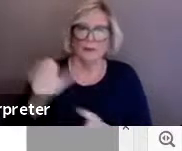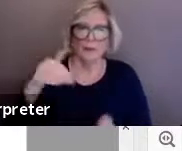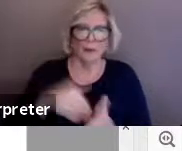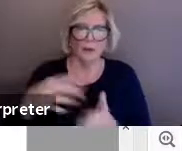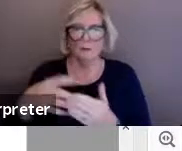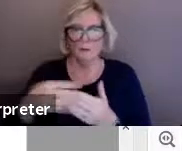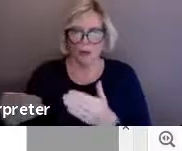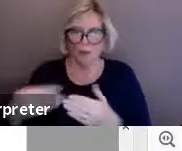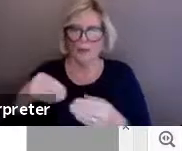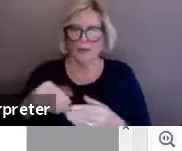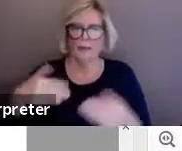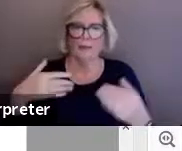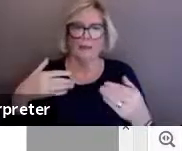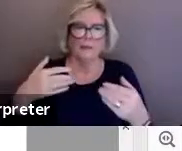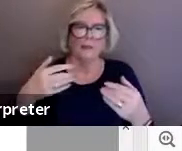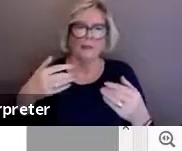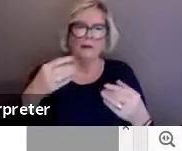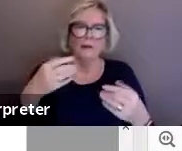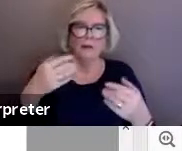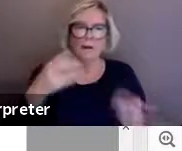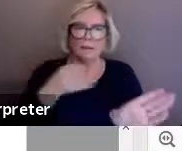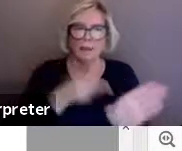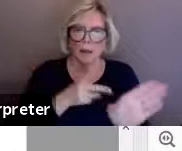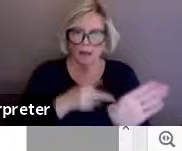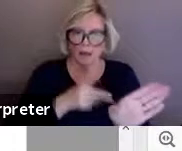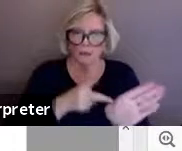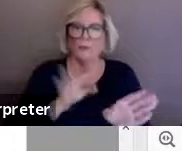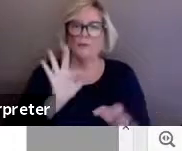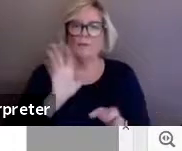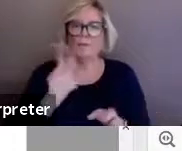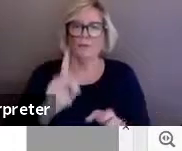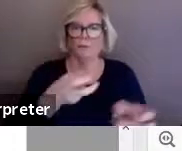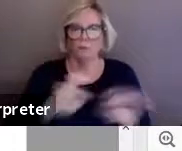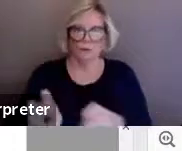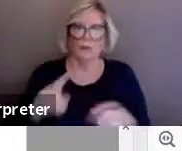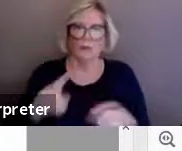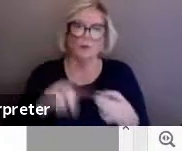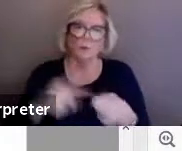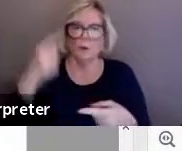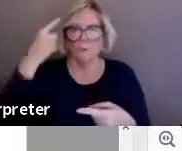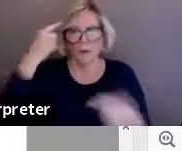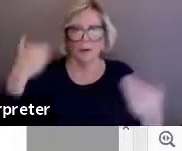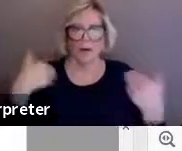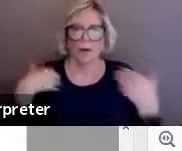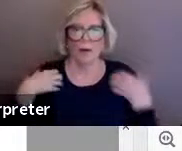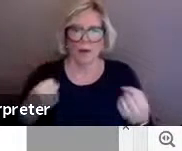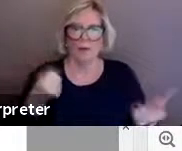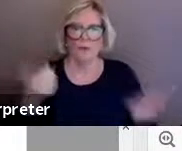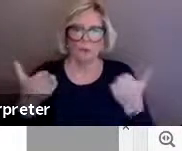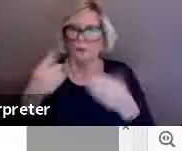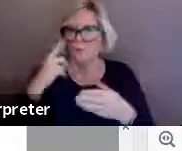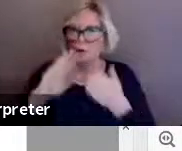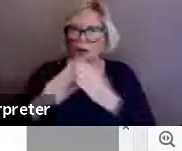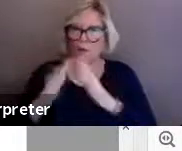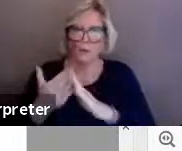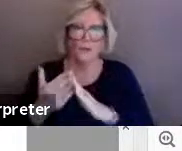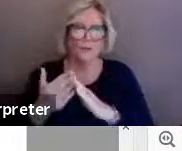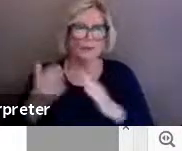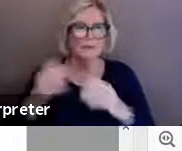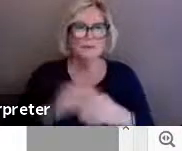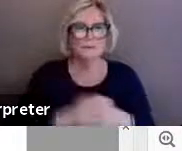going towards the Behavioral Health Administration. That concludes my presentation, and I'd be happy to take any questions.